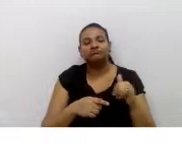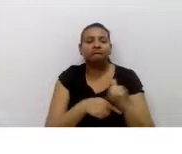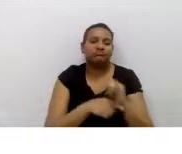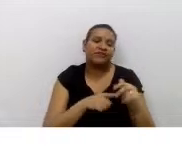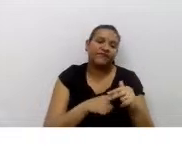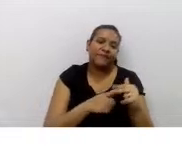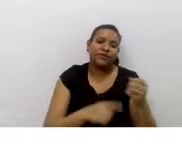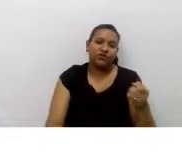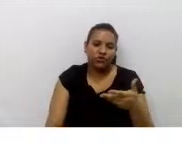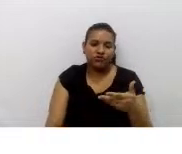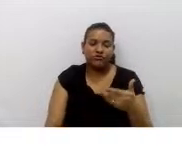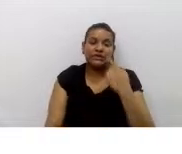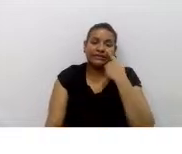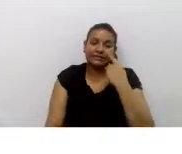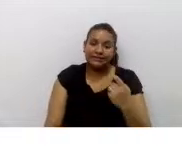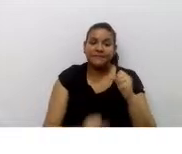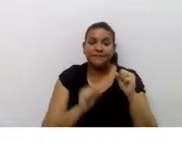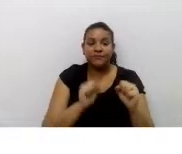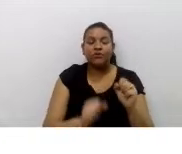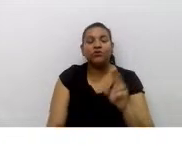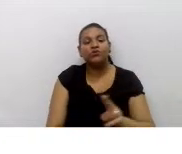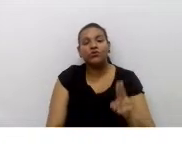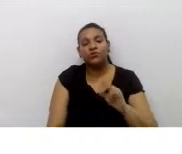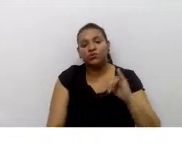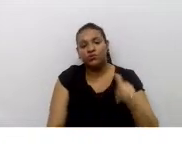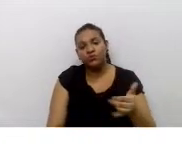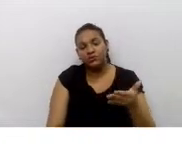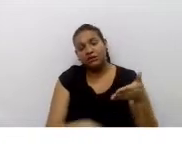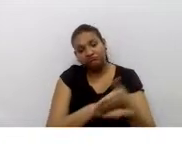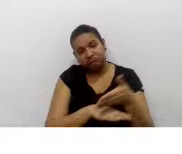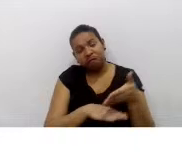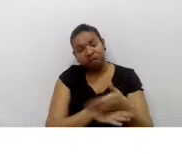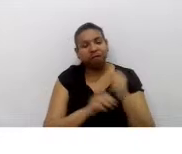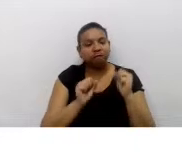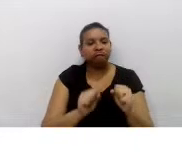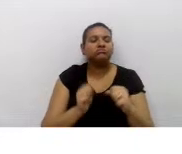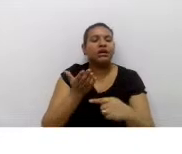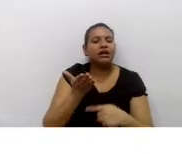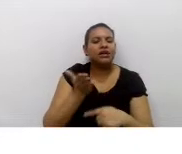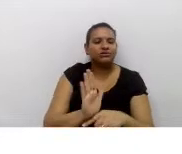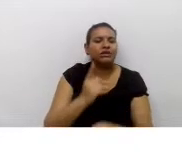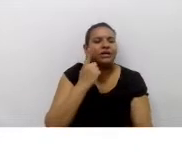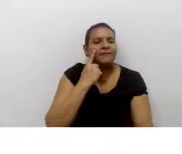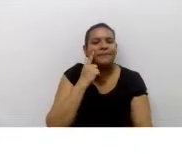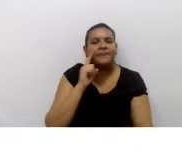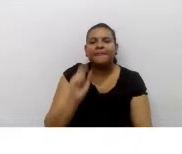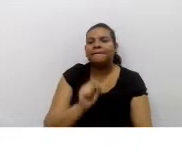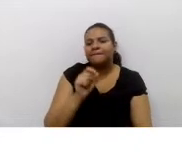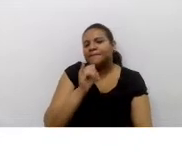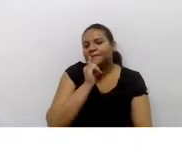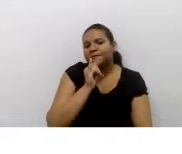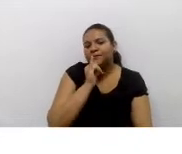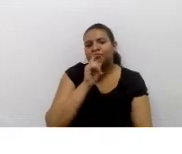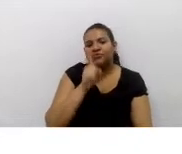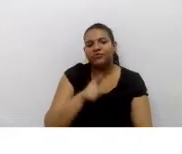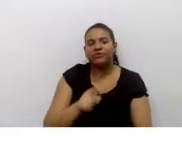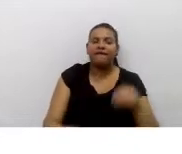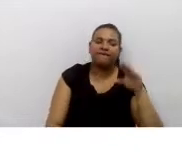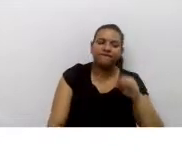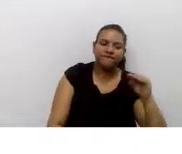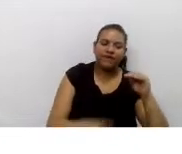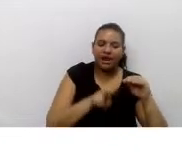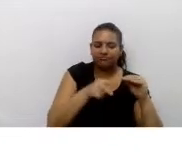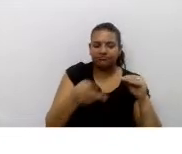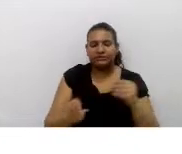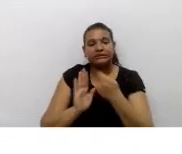or if the student can get hold of them, which can help you. Speech to text tools are very useful. I don't know if you've